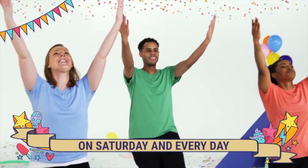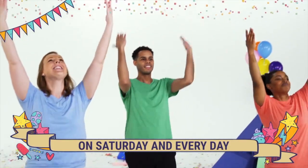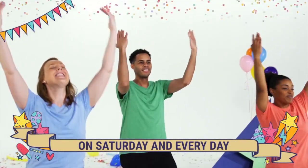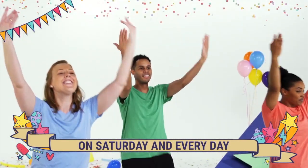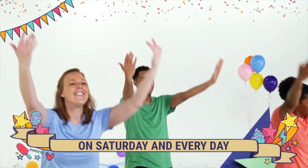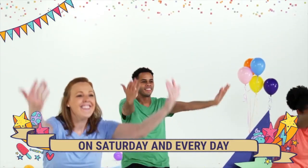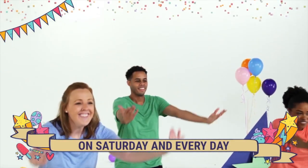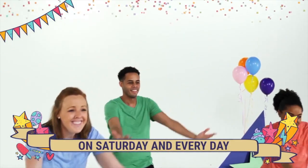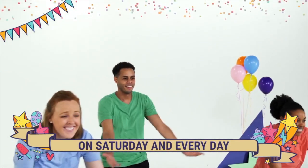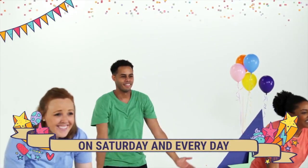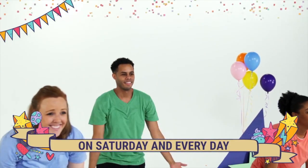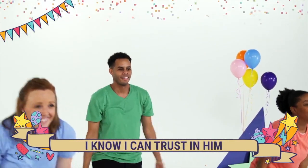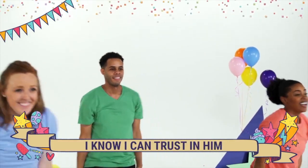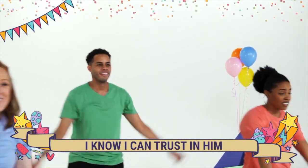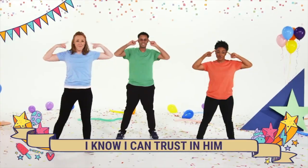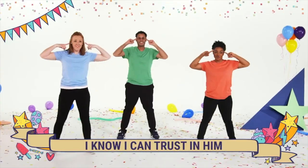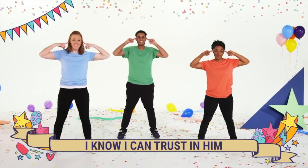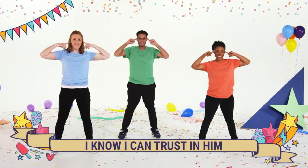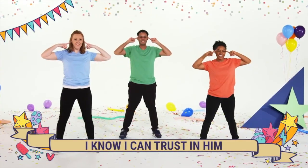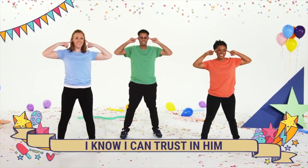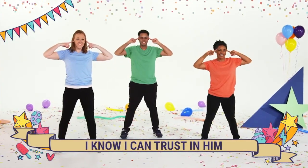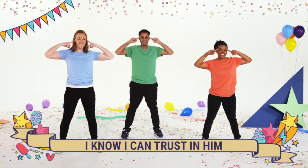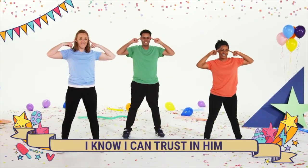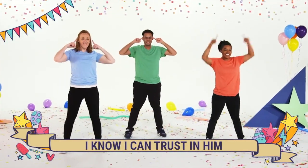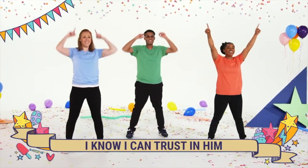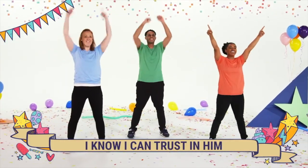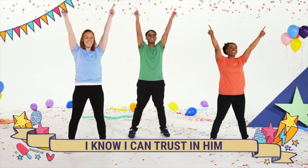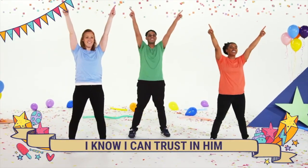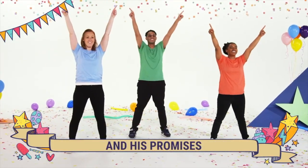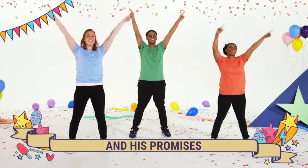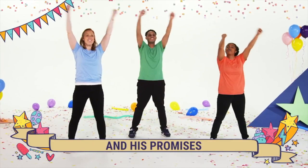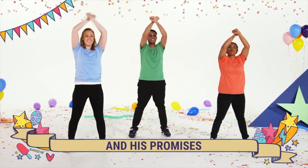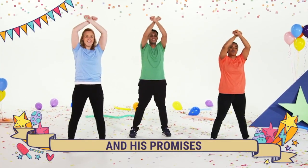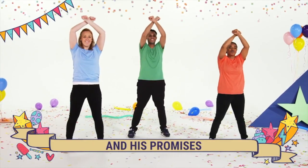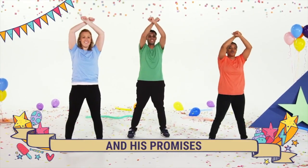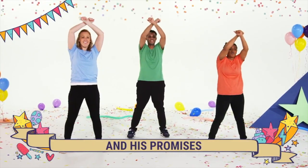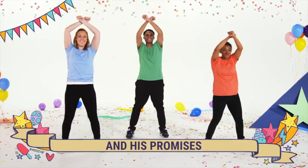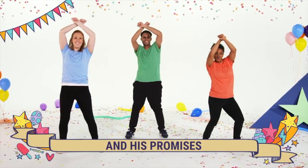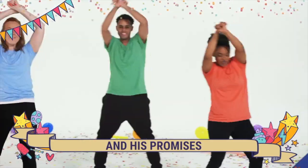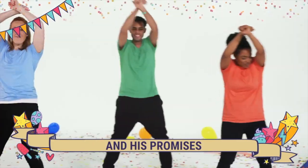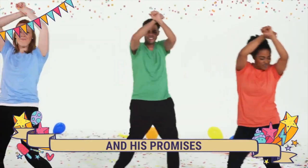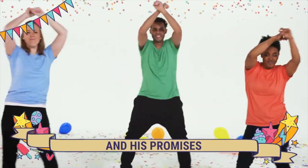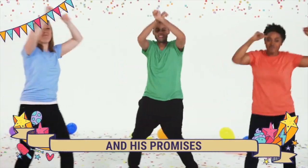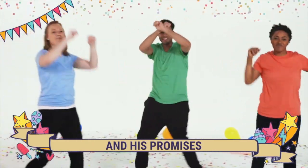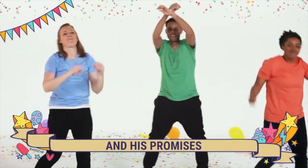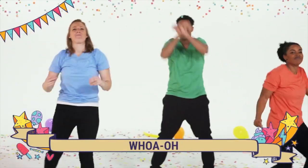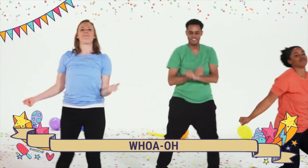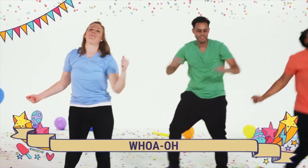Saturday, and every day, I know I can trust in Him and His promises.